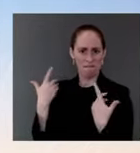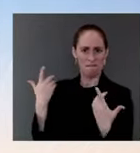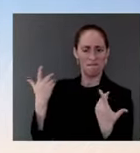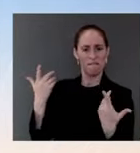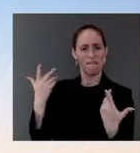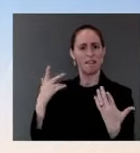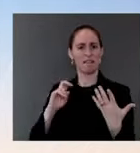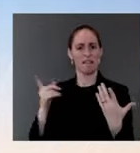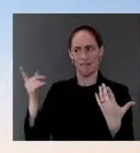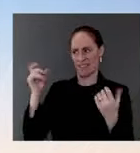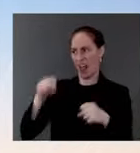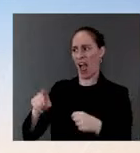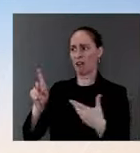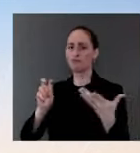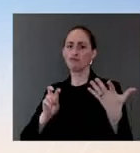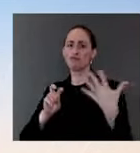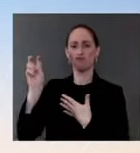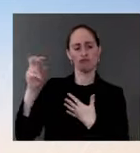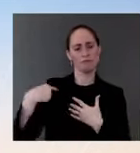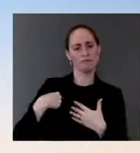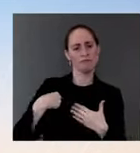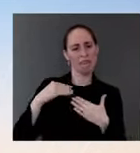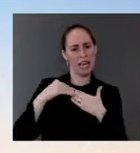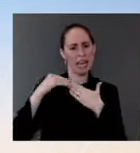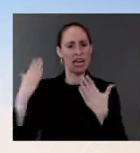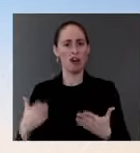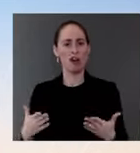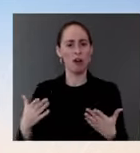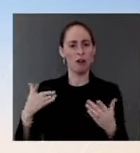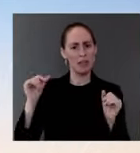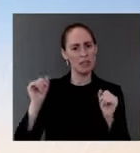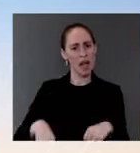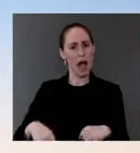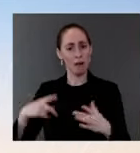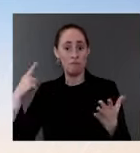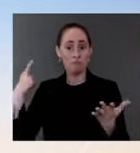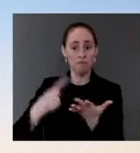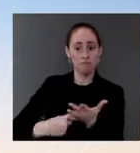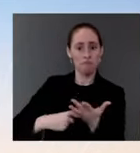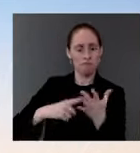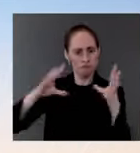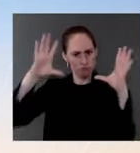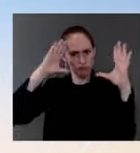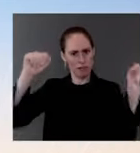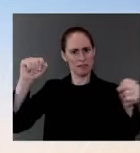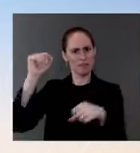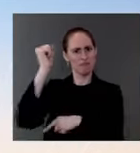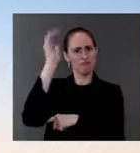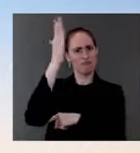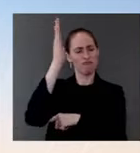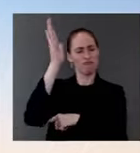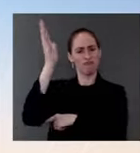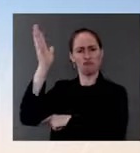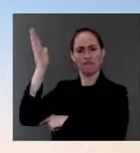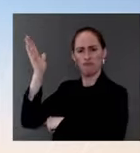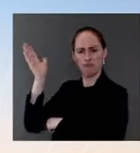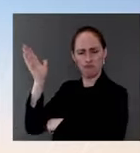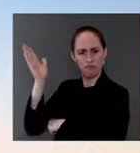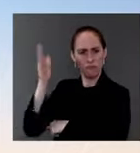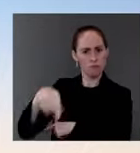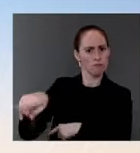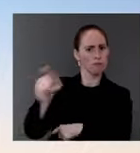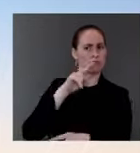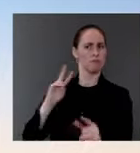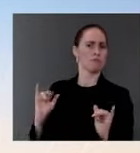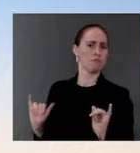president giving some kind of address to the country and speaking clearly about what did and did not happen and clearing up misinformation,